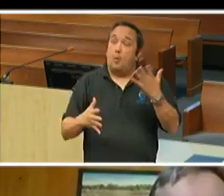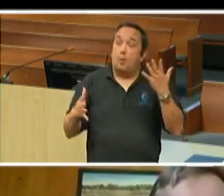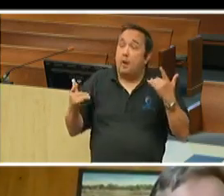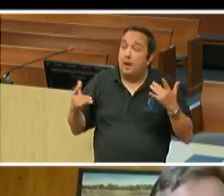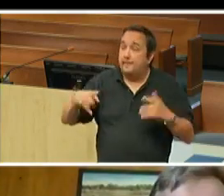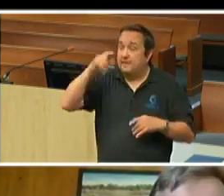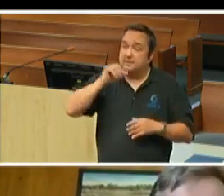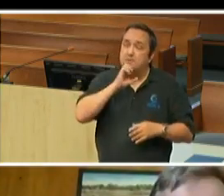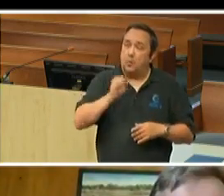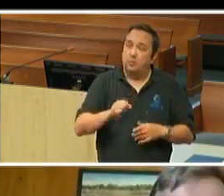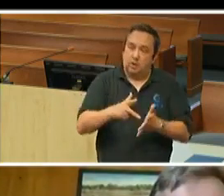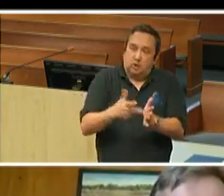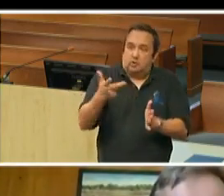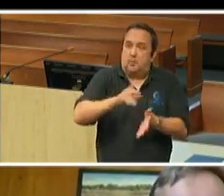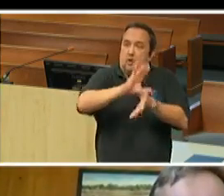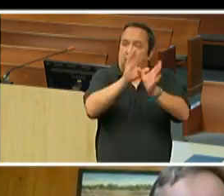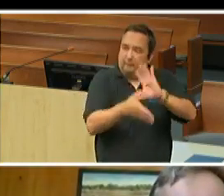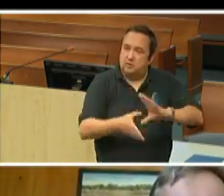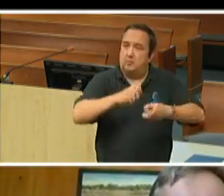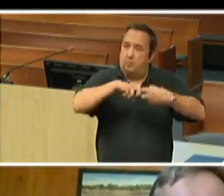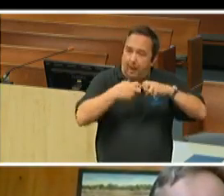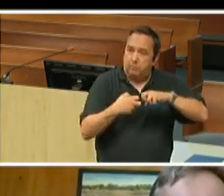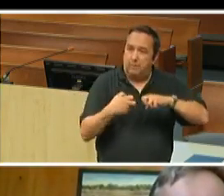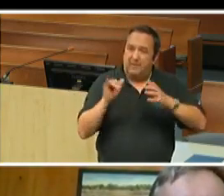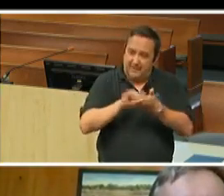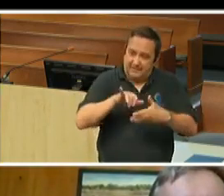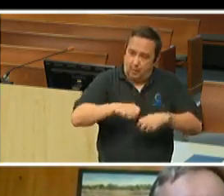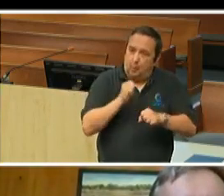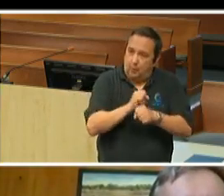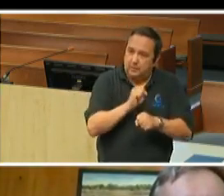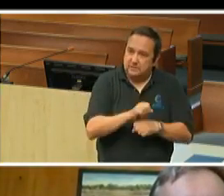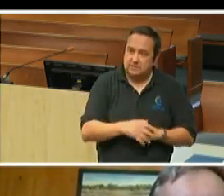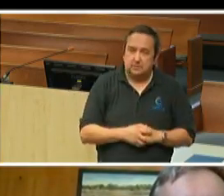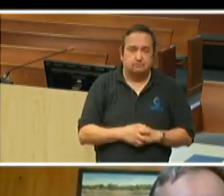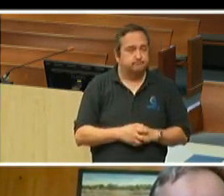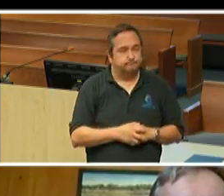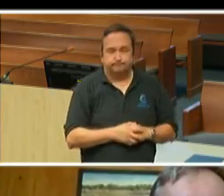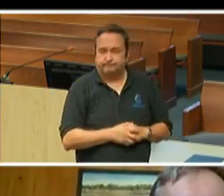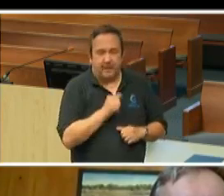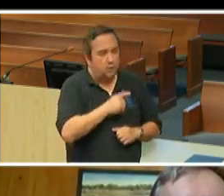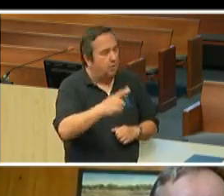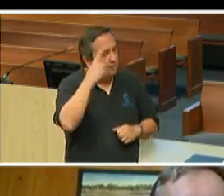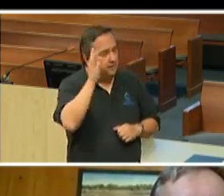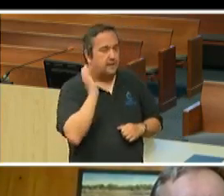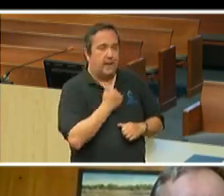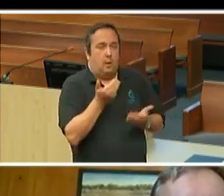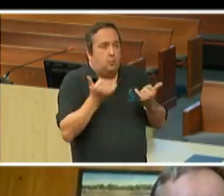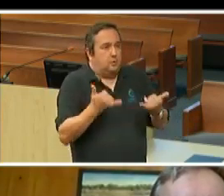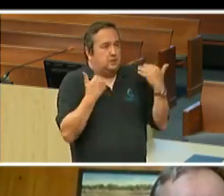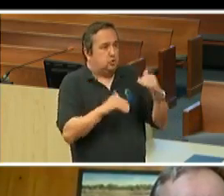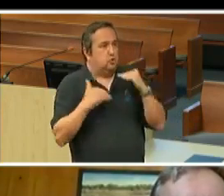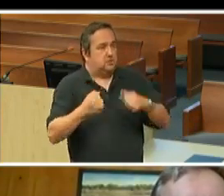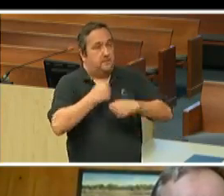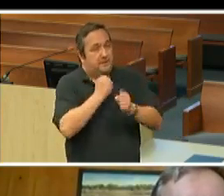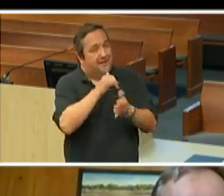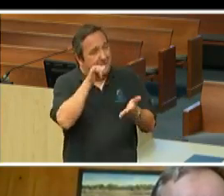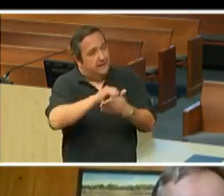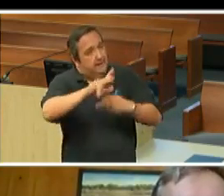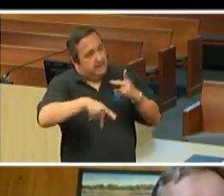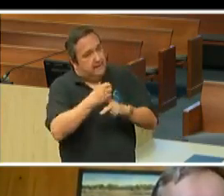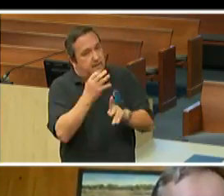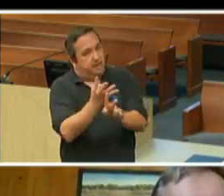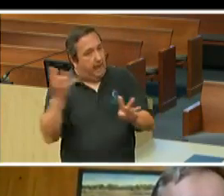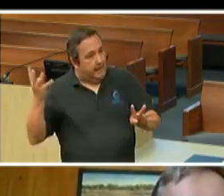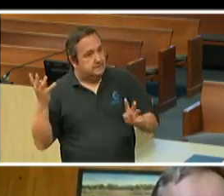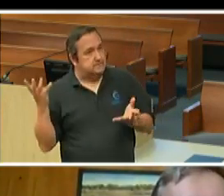it's the old triple convergence problem. I mean, that's the way it works. I don't think our current restriction is generating the size of the current